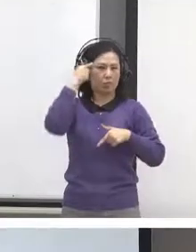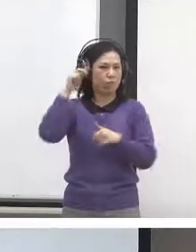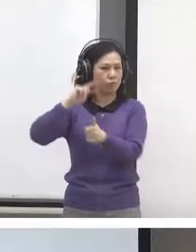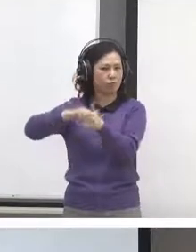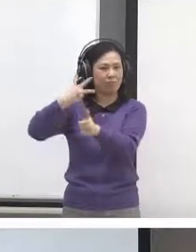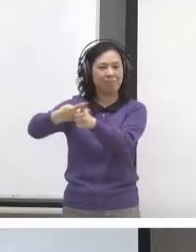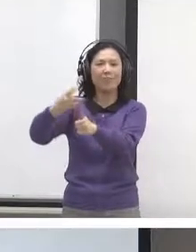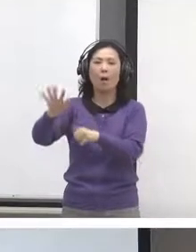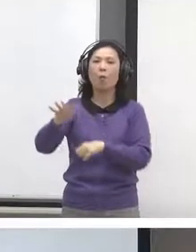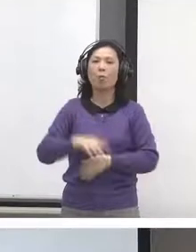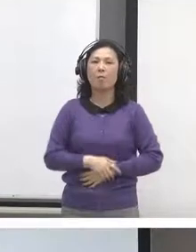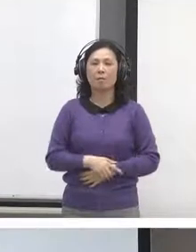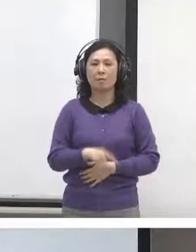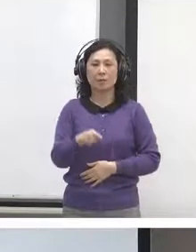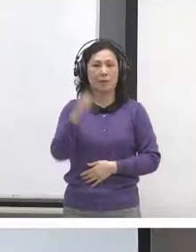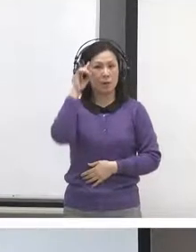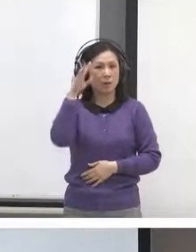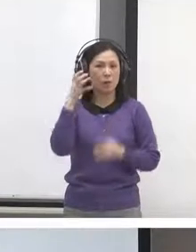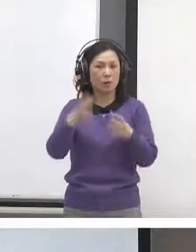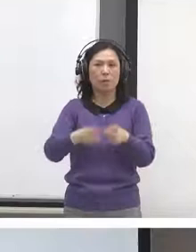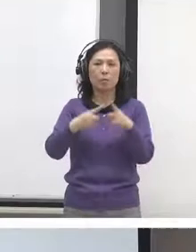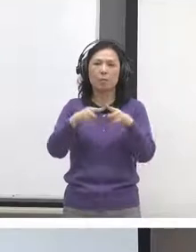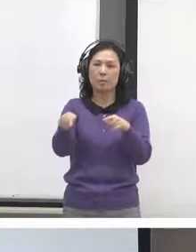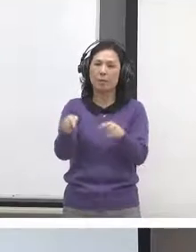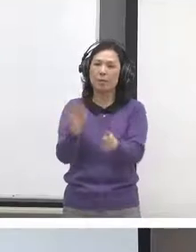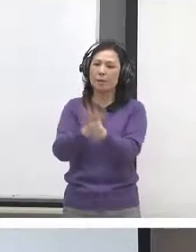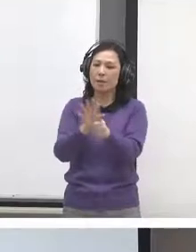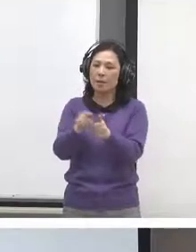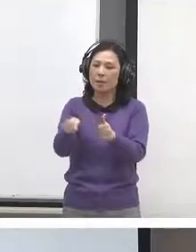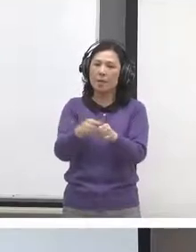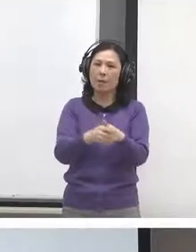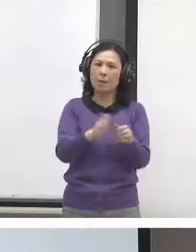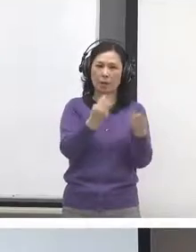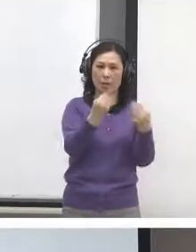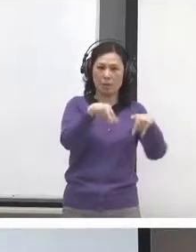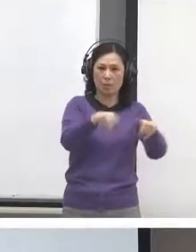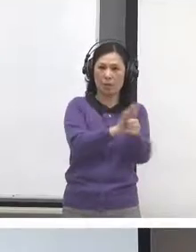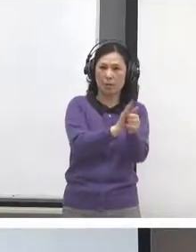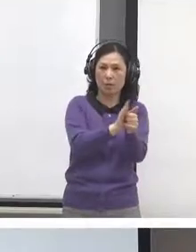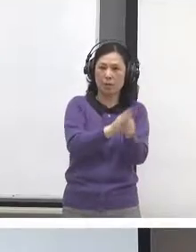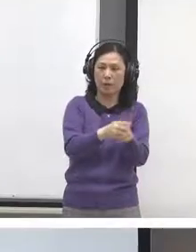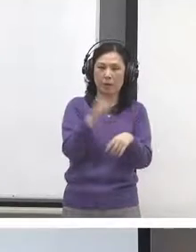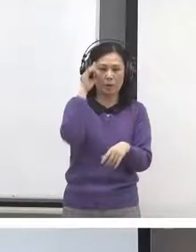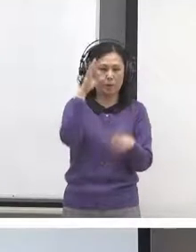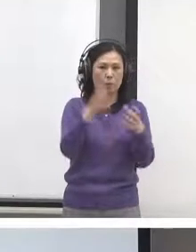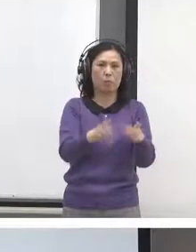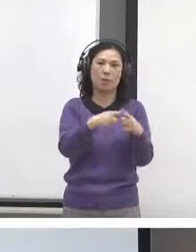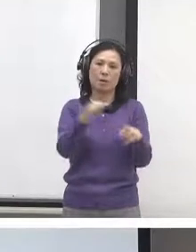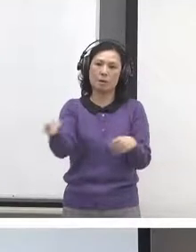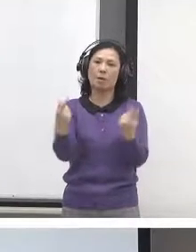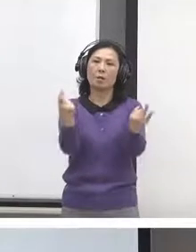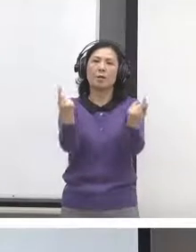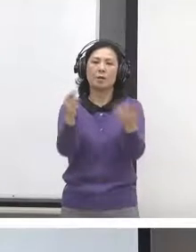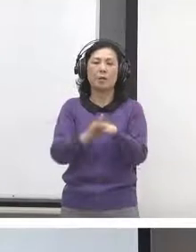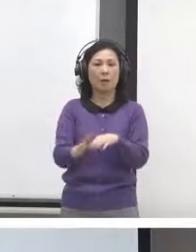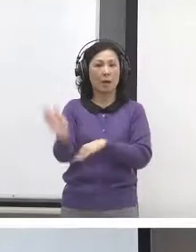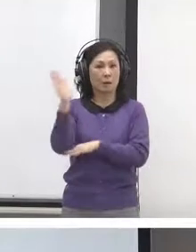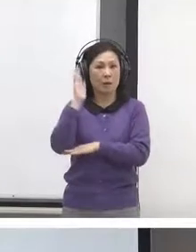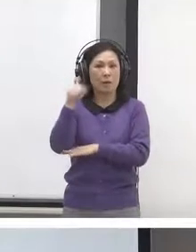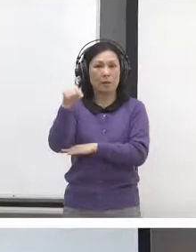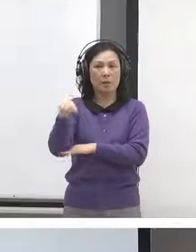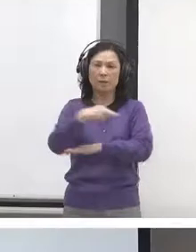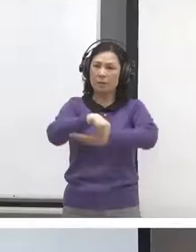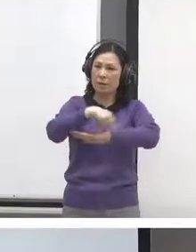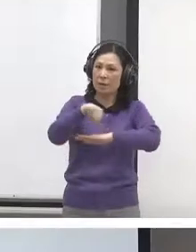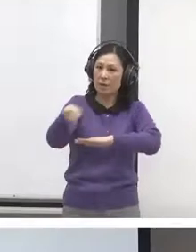Ontario Digital Service, a new branch of government that would be focused on designing and redesigning government services and assets with an in-house